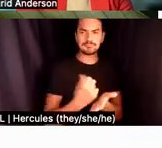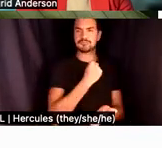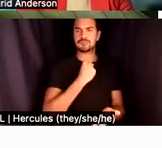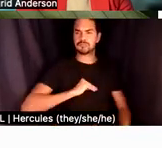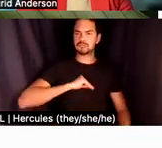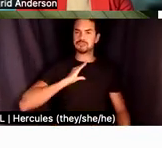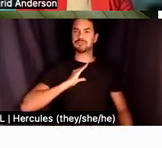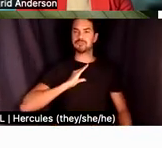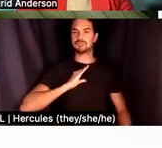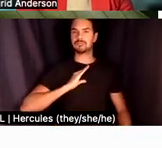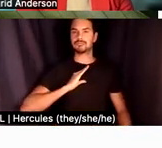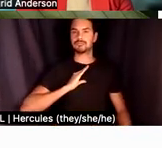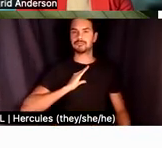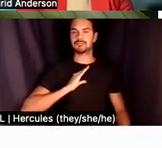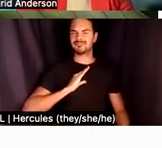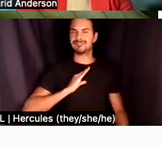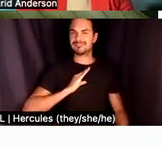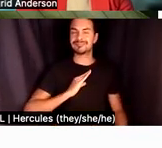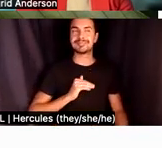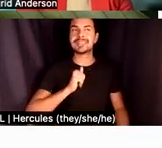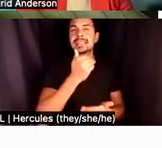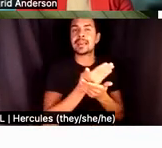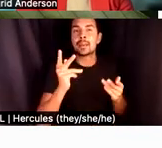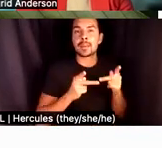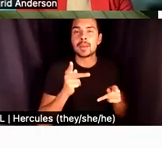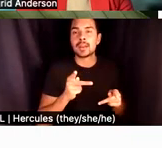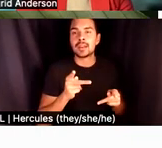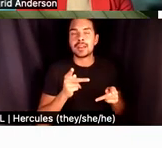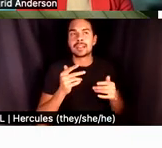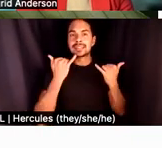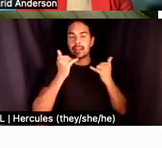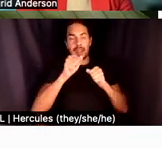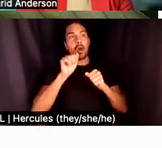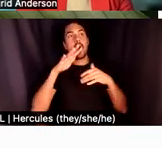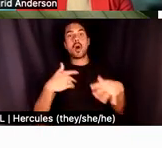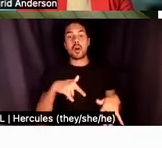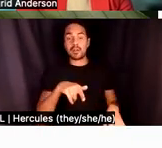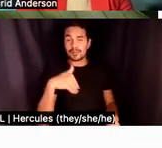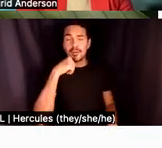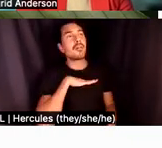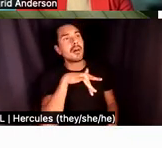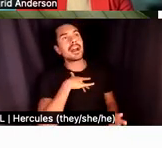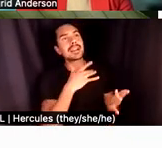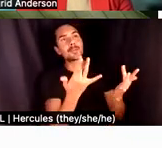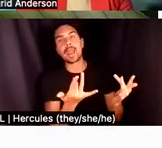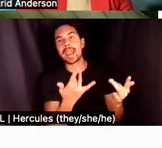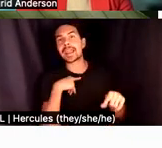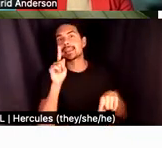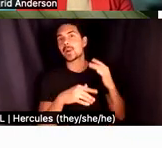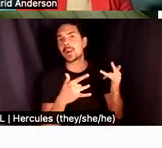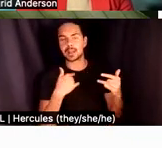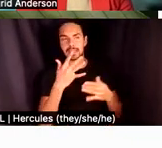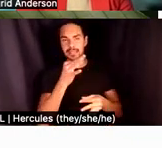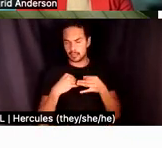people it's now something that people can look forward to, where she was like, you know, instead of being something that was fearful